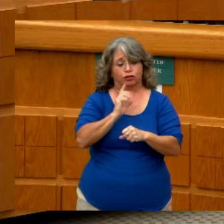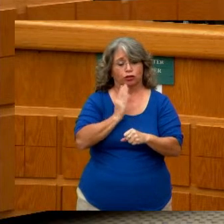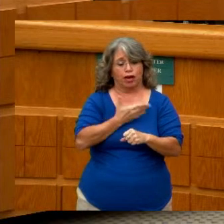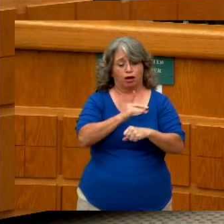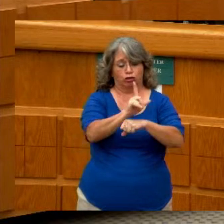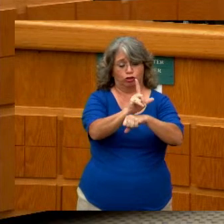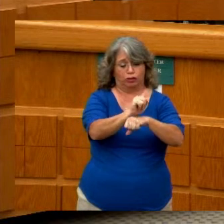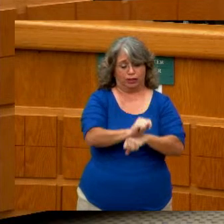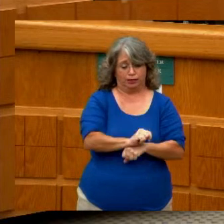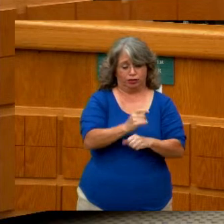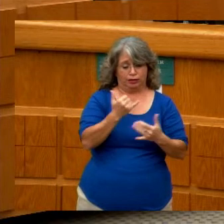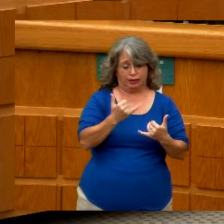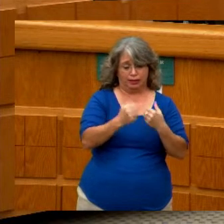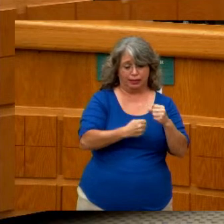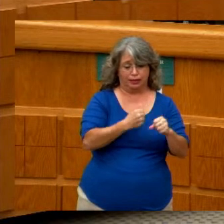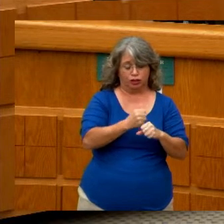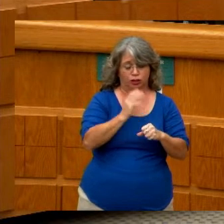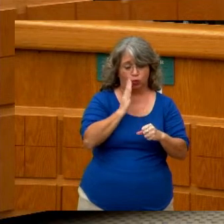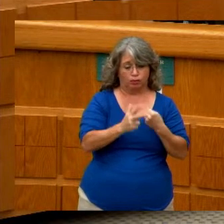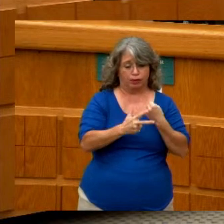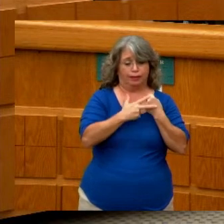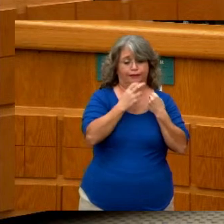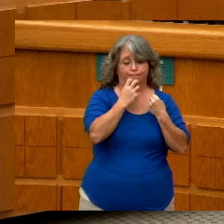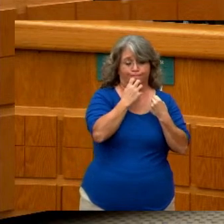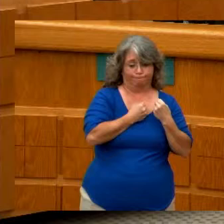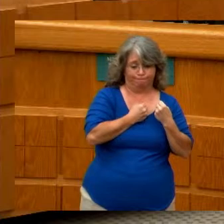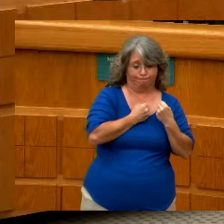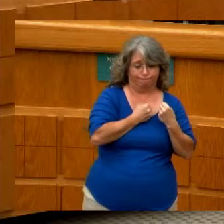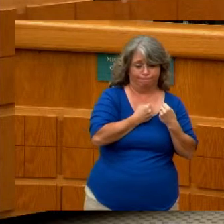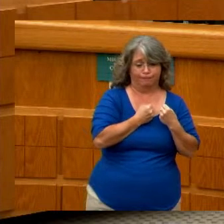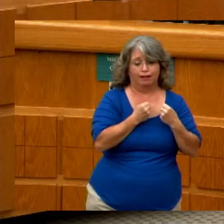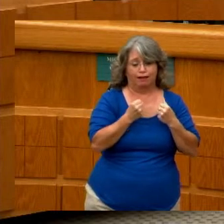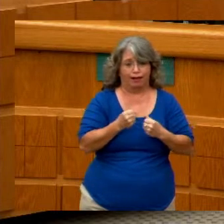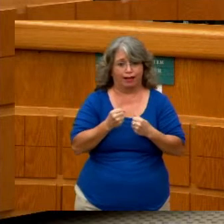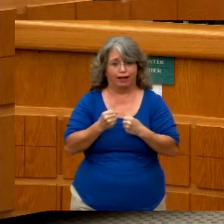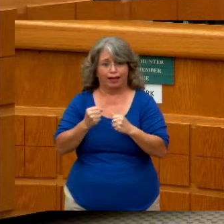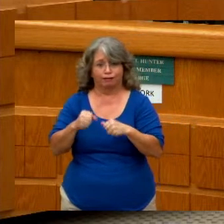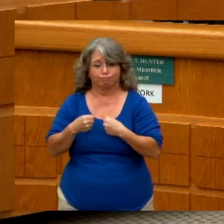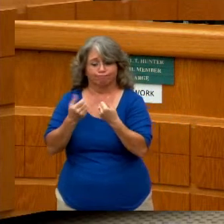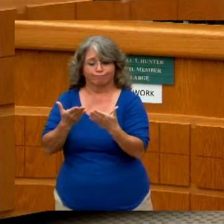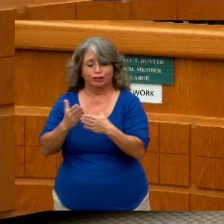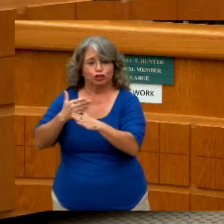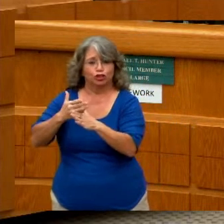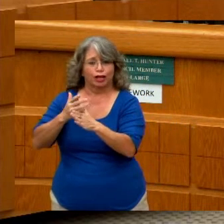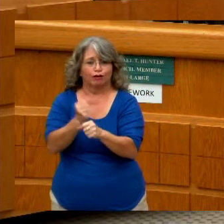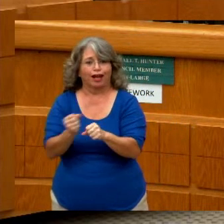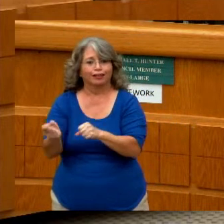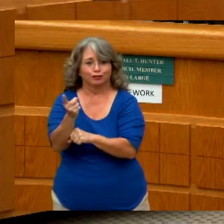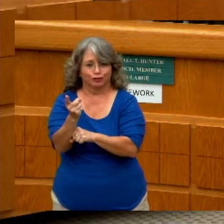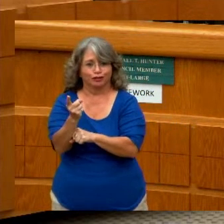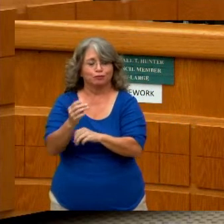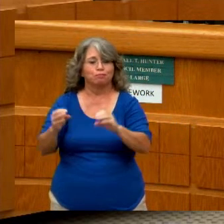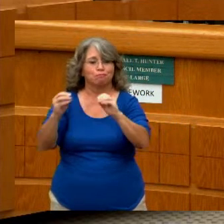and make certain that our traditions this year are preserved to share next year at that